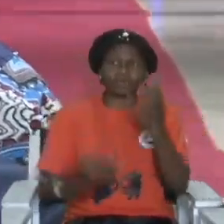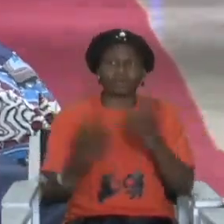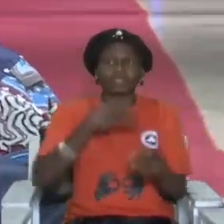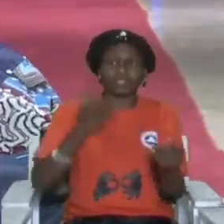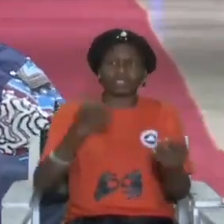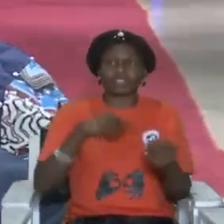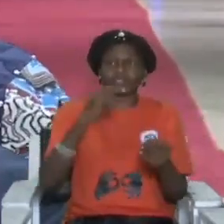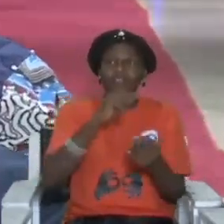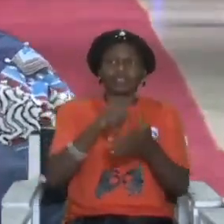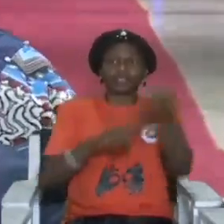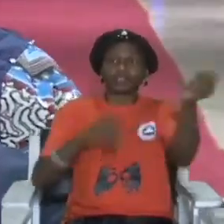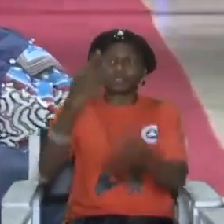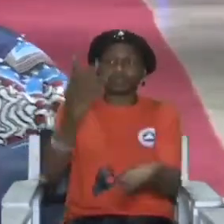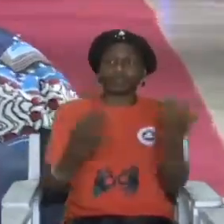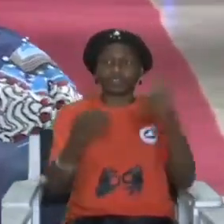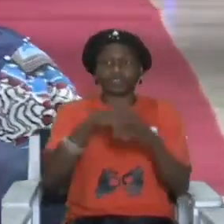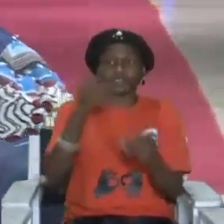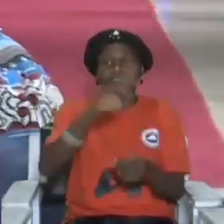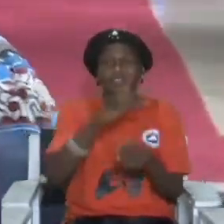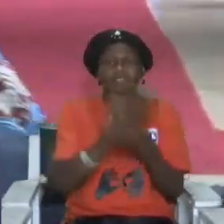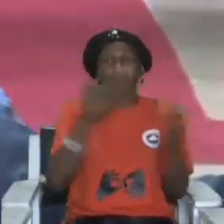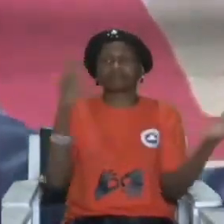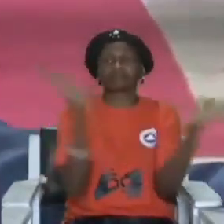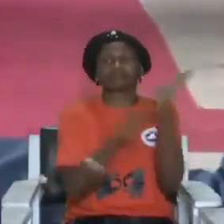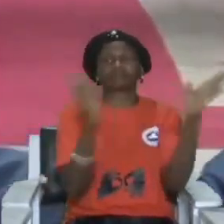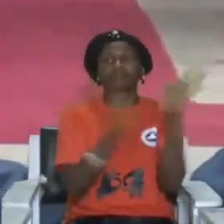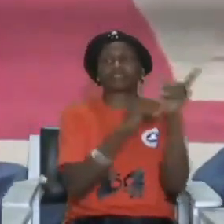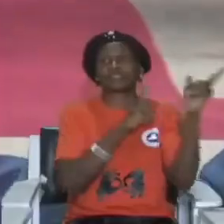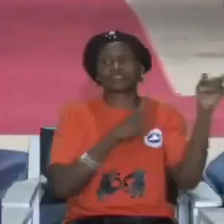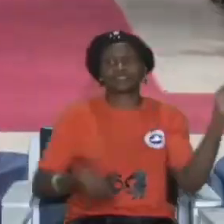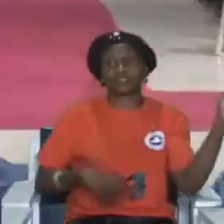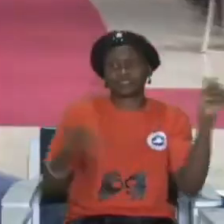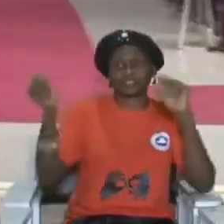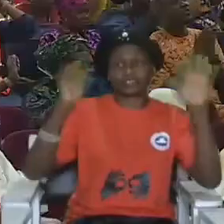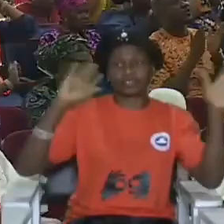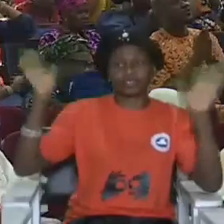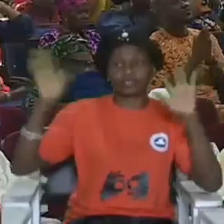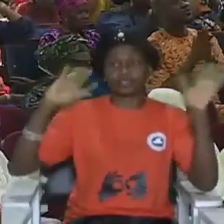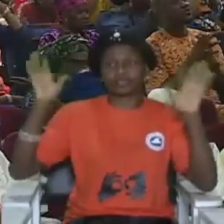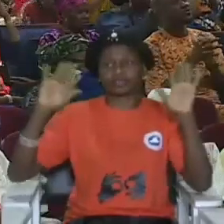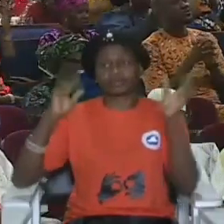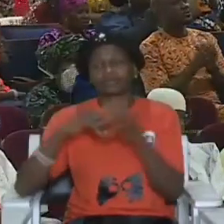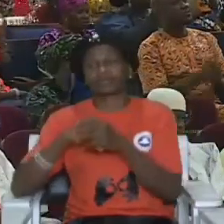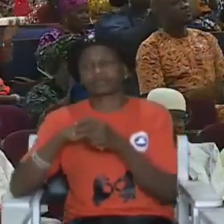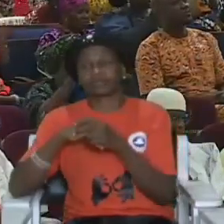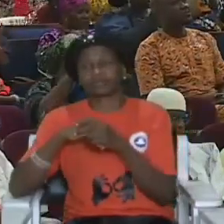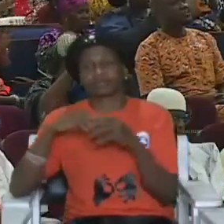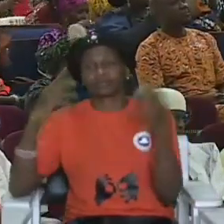have the rod of fire in our hands. Praise the Lord. Hallelujah.